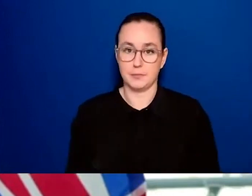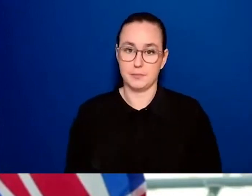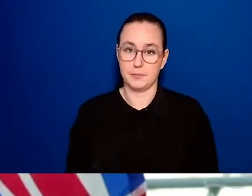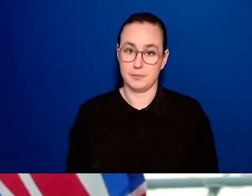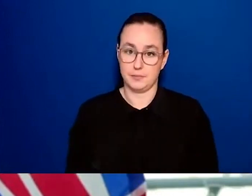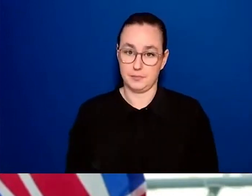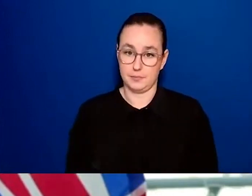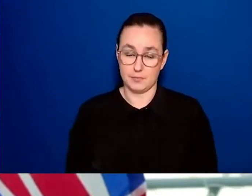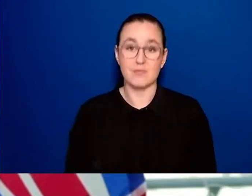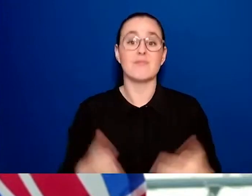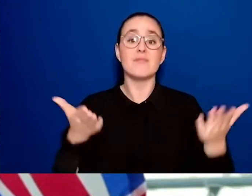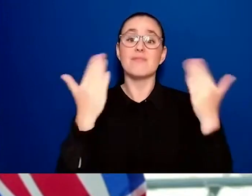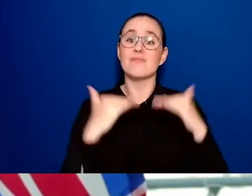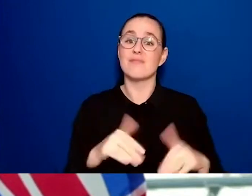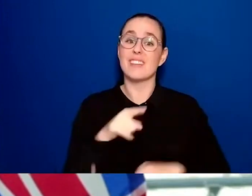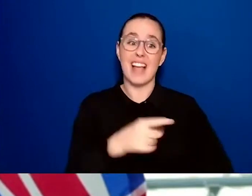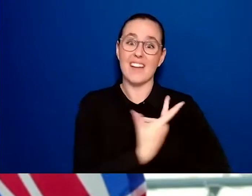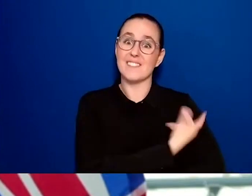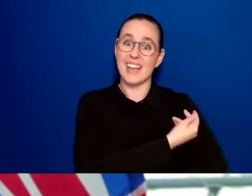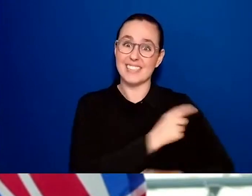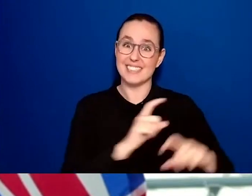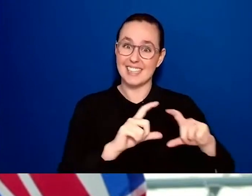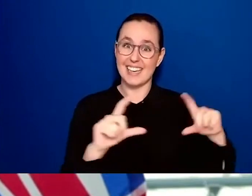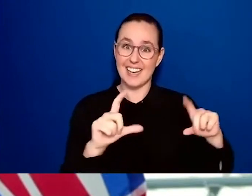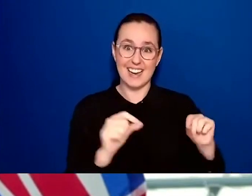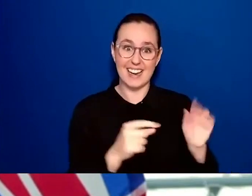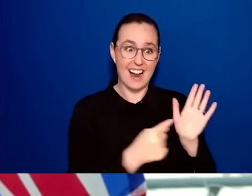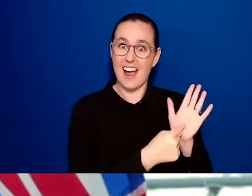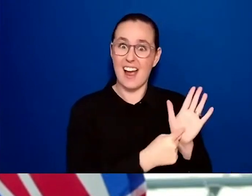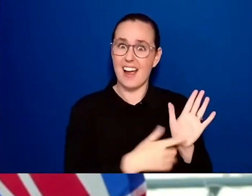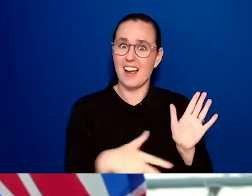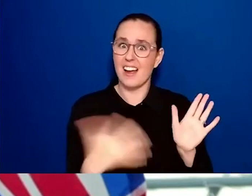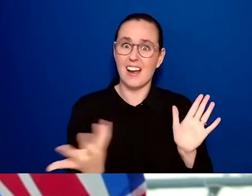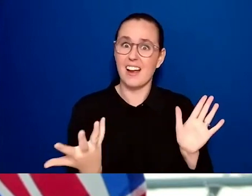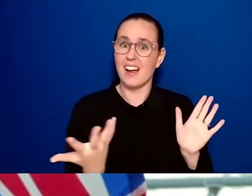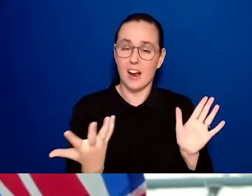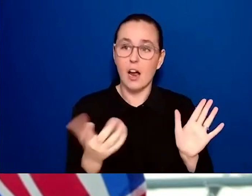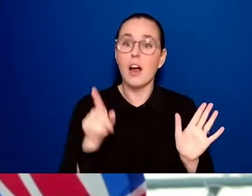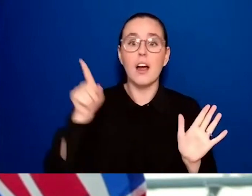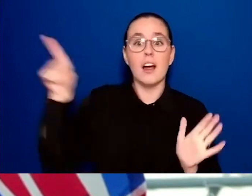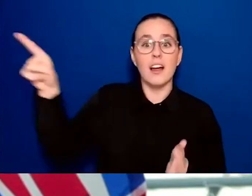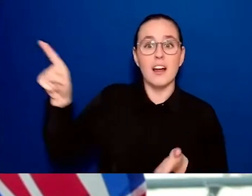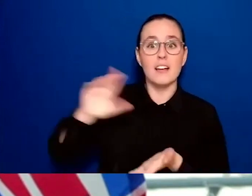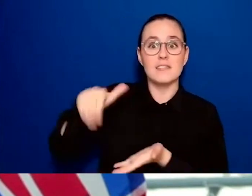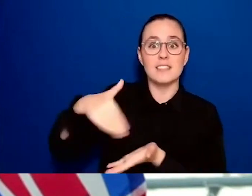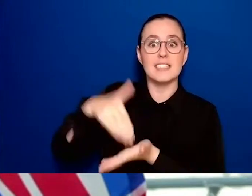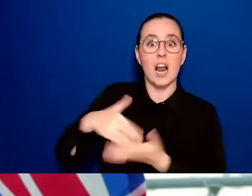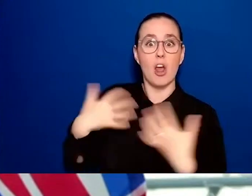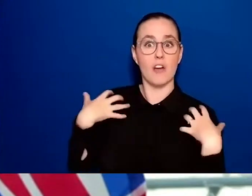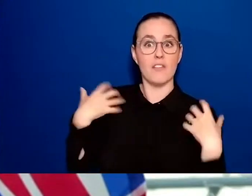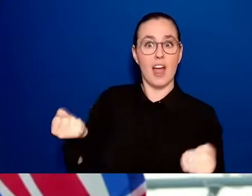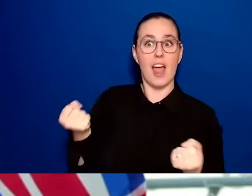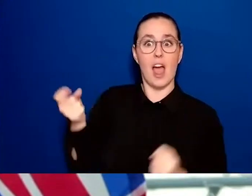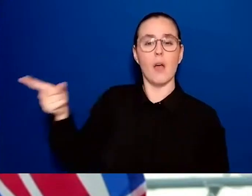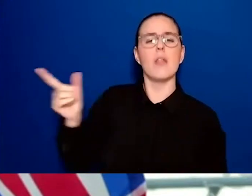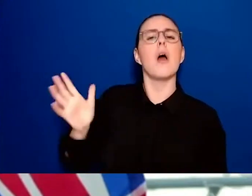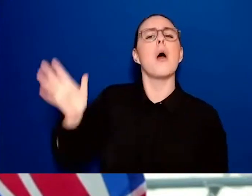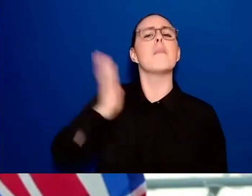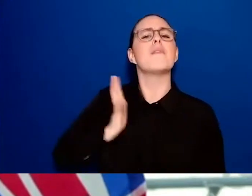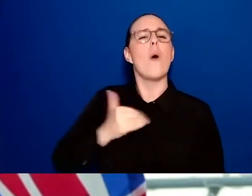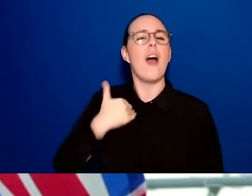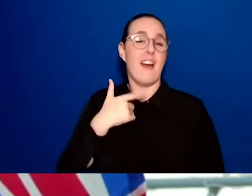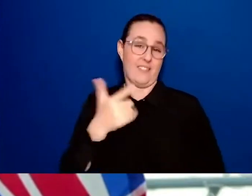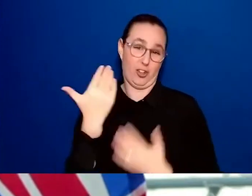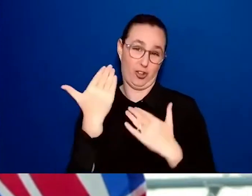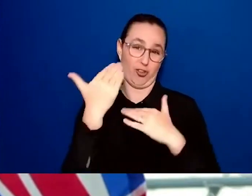health, restrictions on gatherings, restrictions on some operations of some businesses, will now be revised to allow for